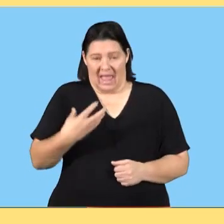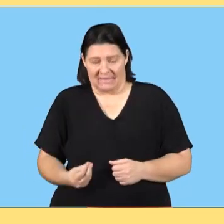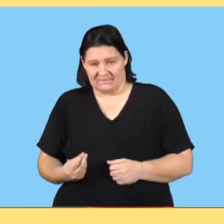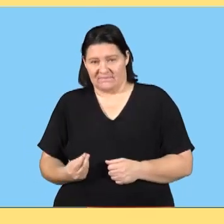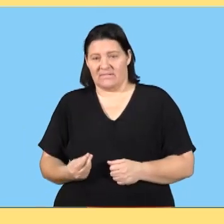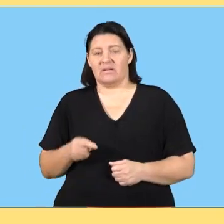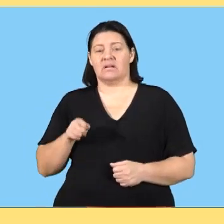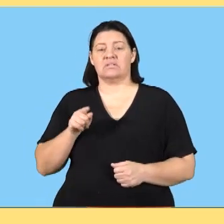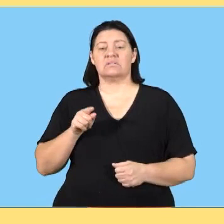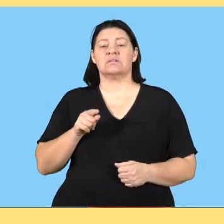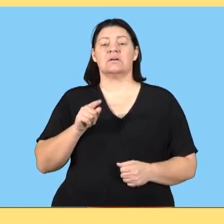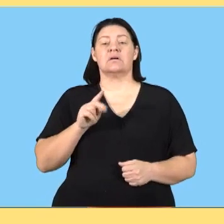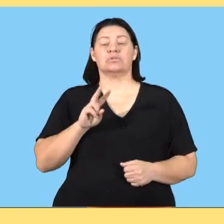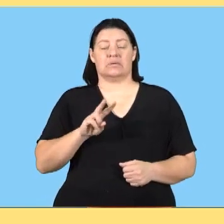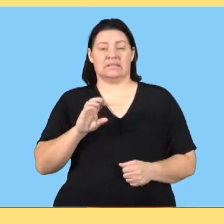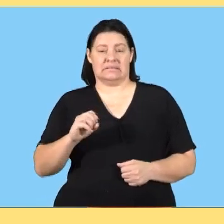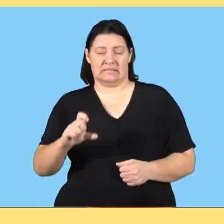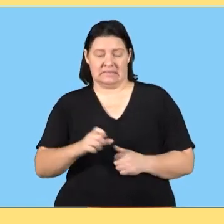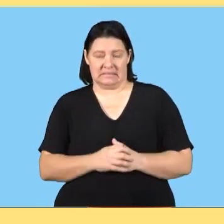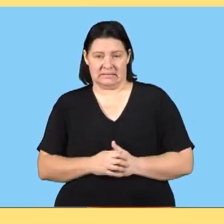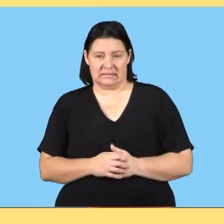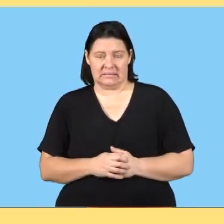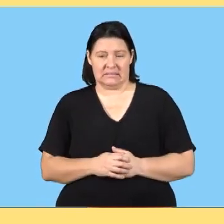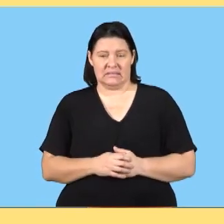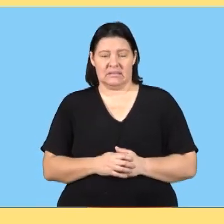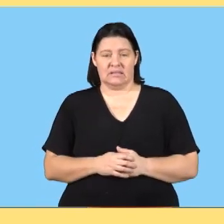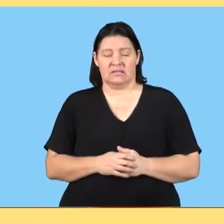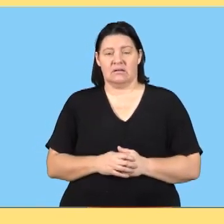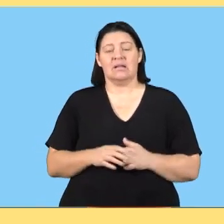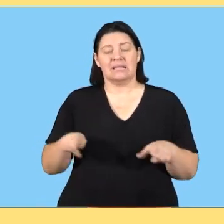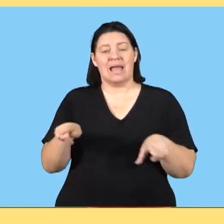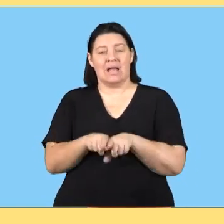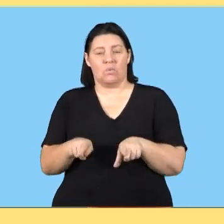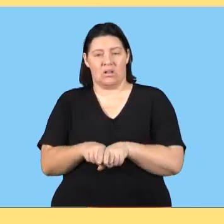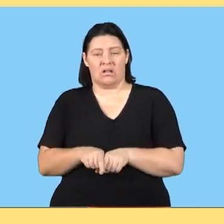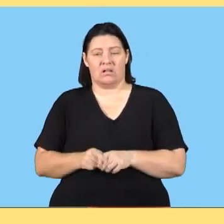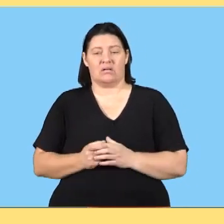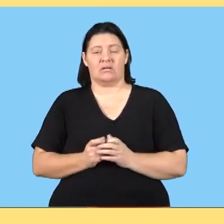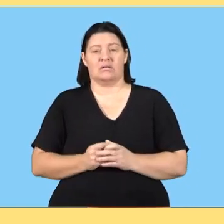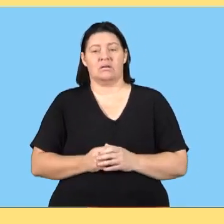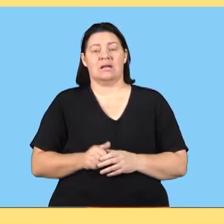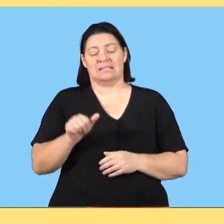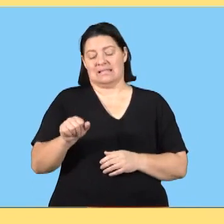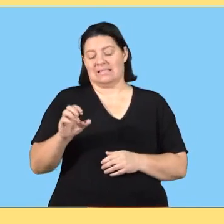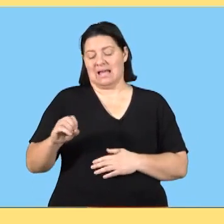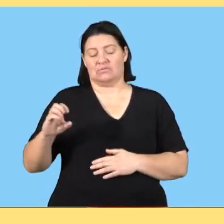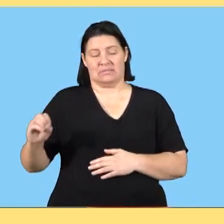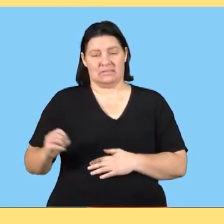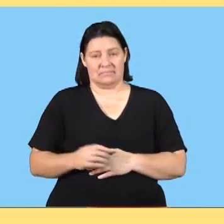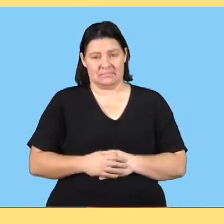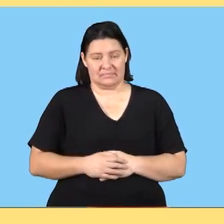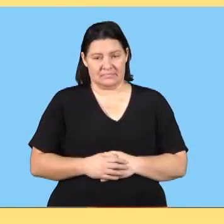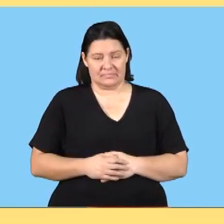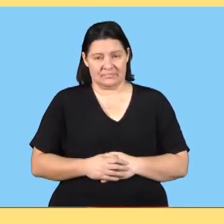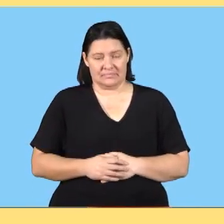what we have is what we have received, the 20 cents. And the 20 cents are equal to the